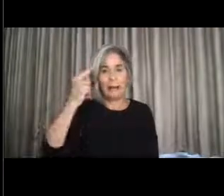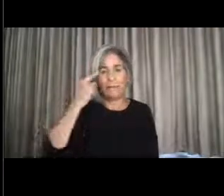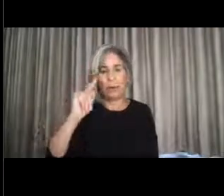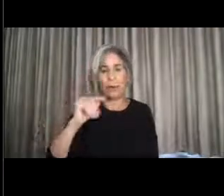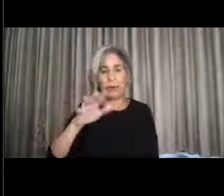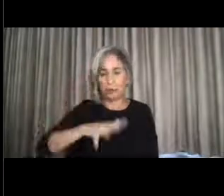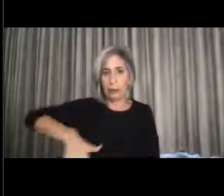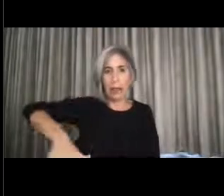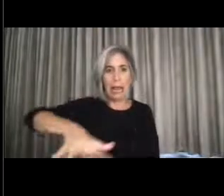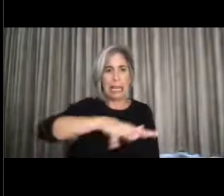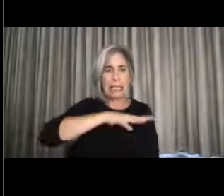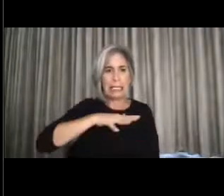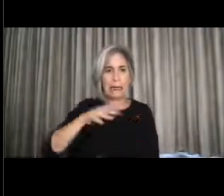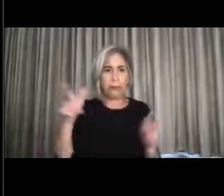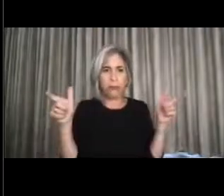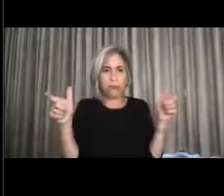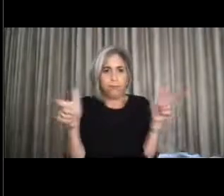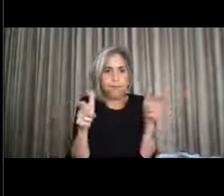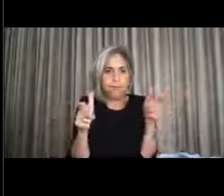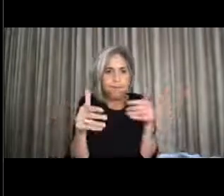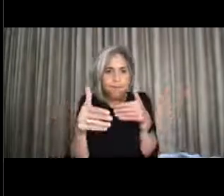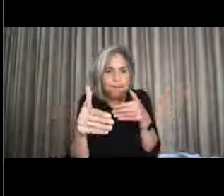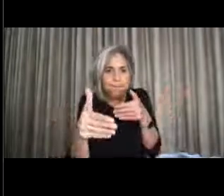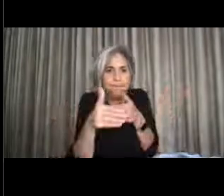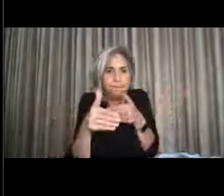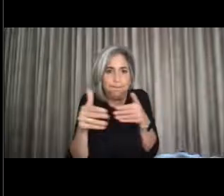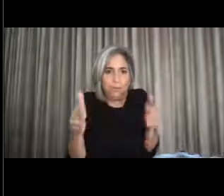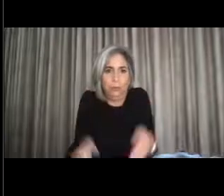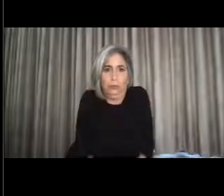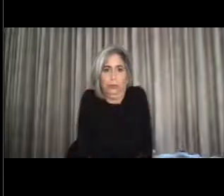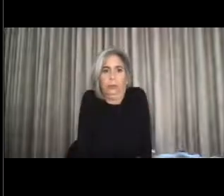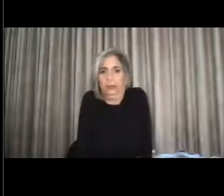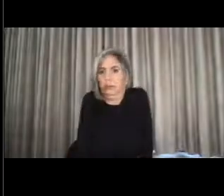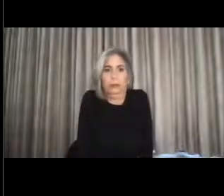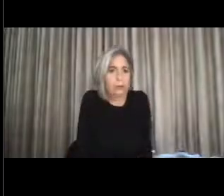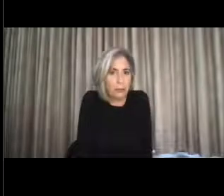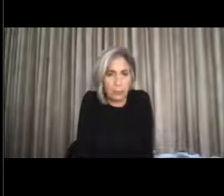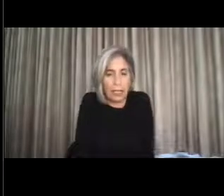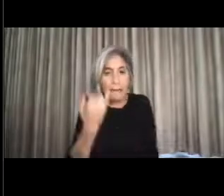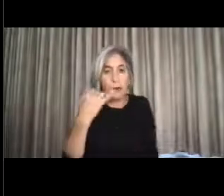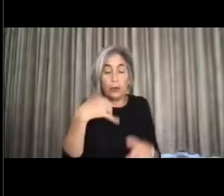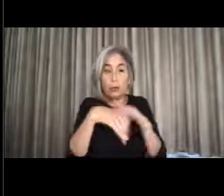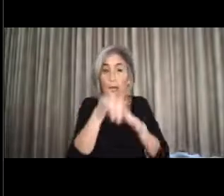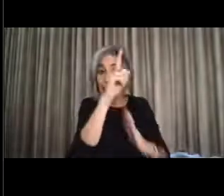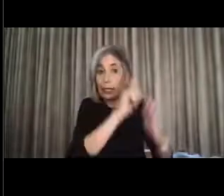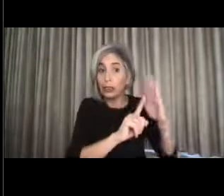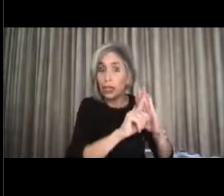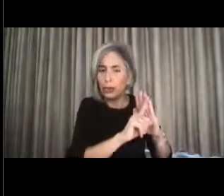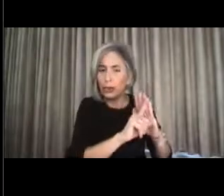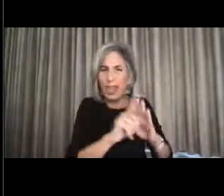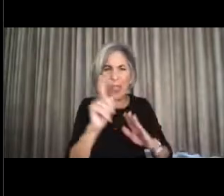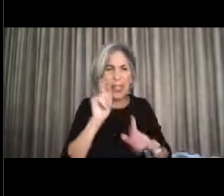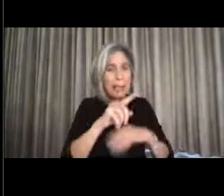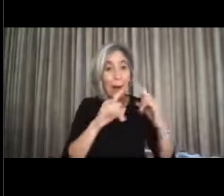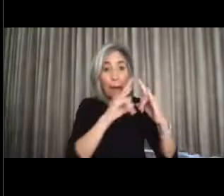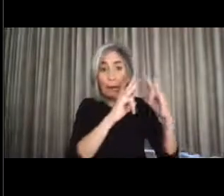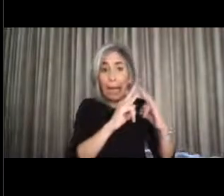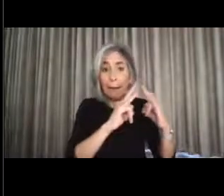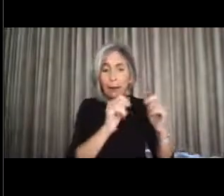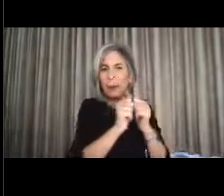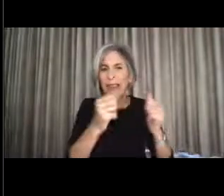to lay down. So you're going to be pretty uncomfortable if you need to stay in a shelter. Think of it like camping without any of the fun stuff. No campfires,